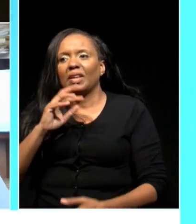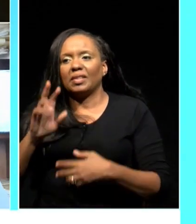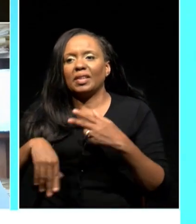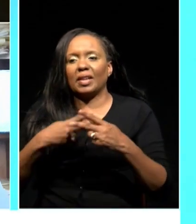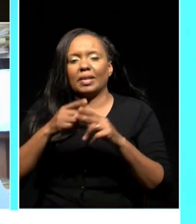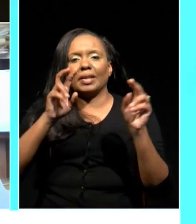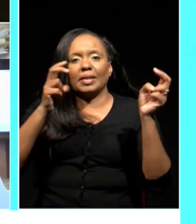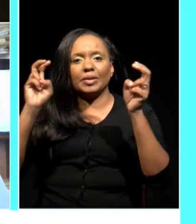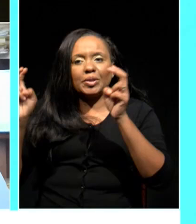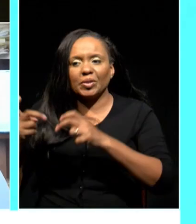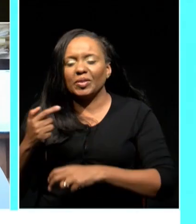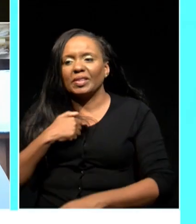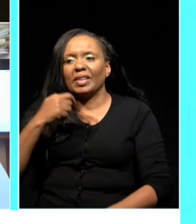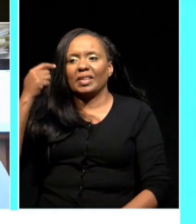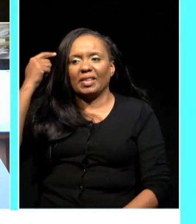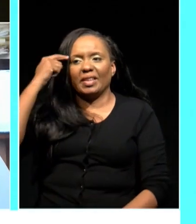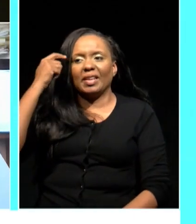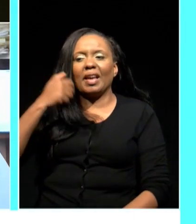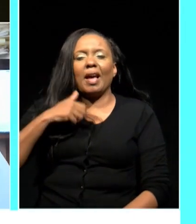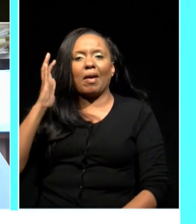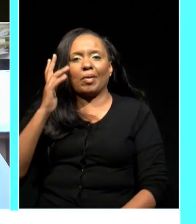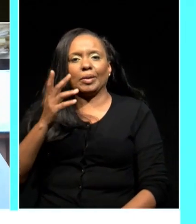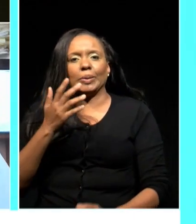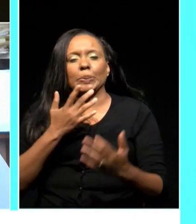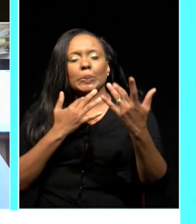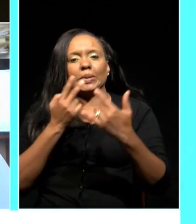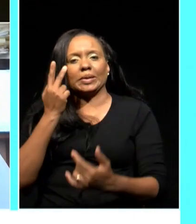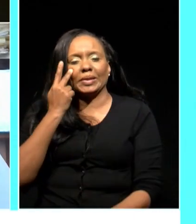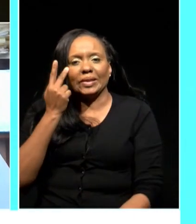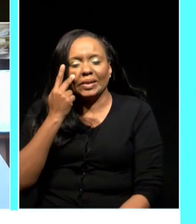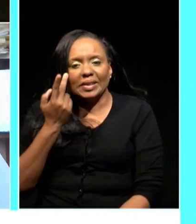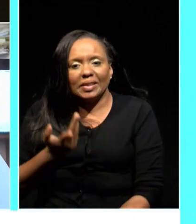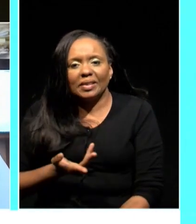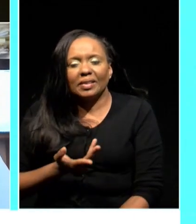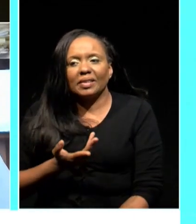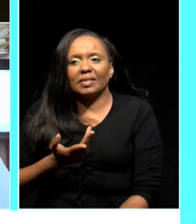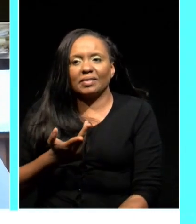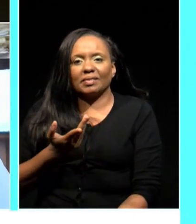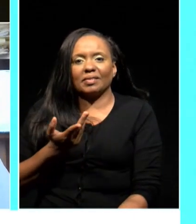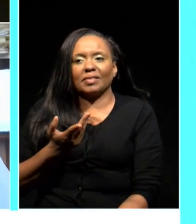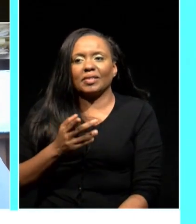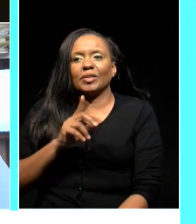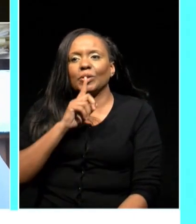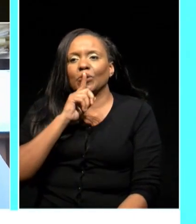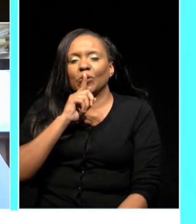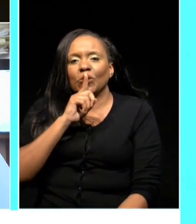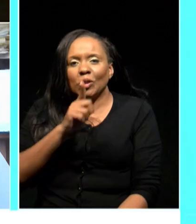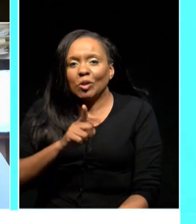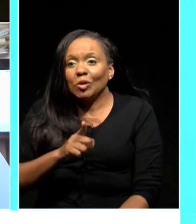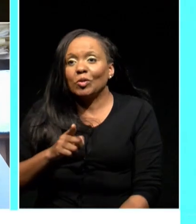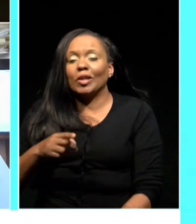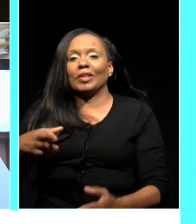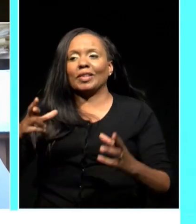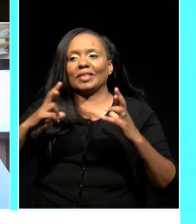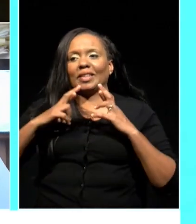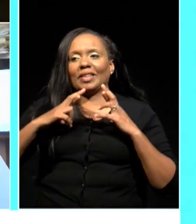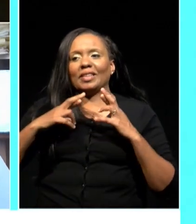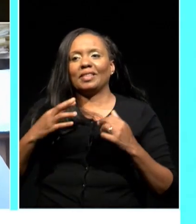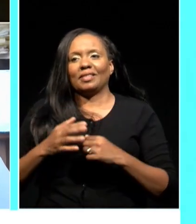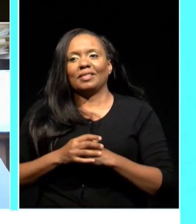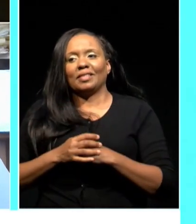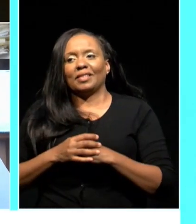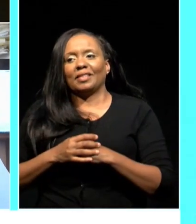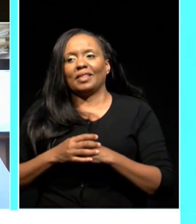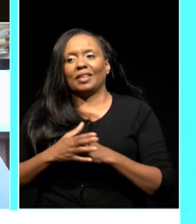raised. And I will wait to see whether she really goes. And I know that there is going to be a call for her